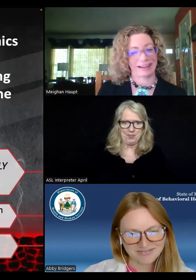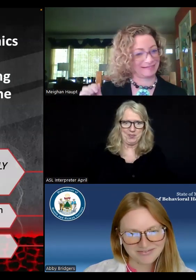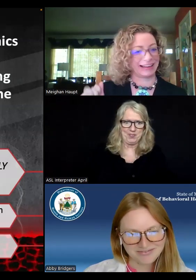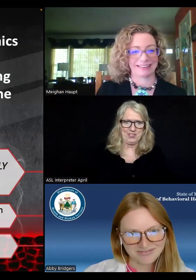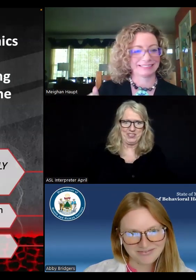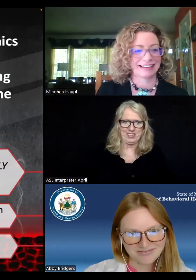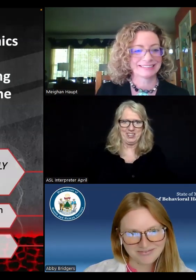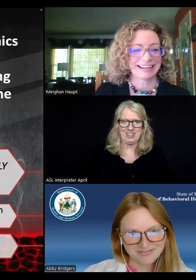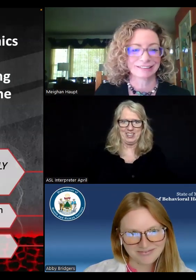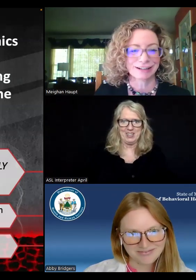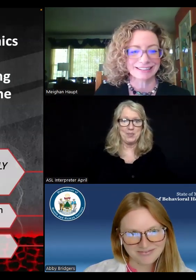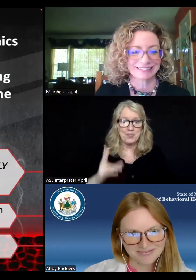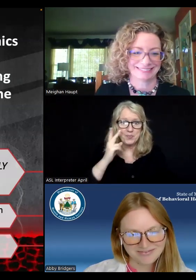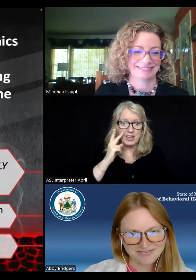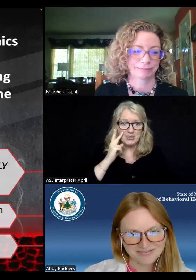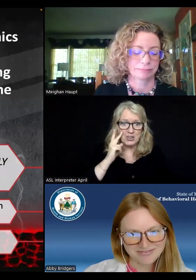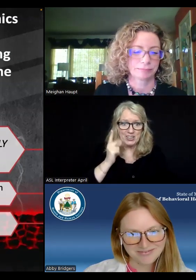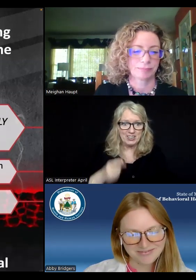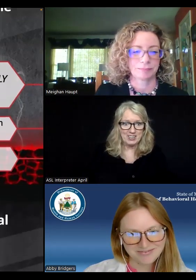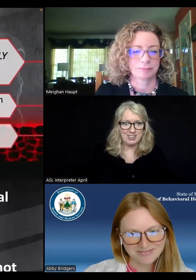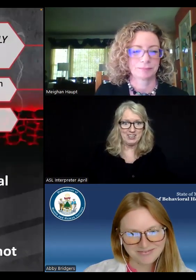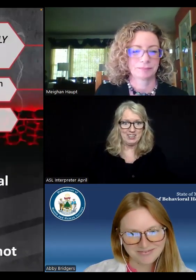So let's take a look.